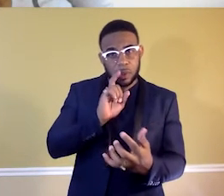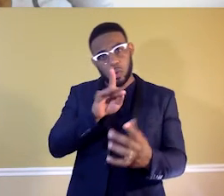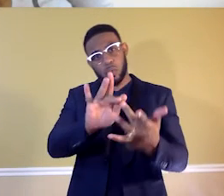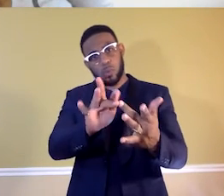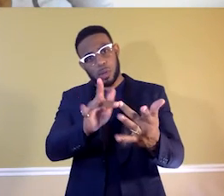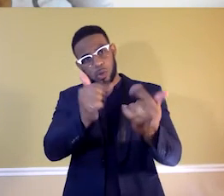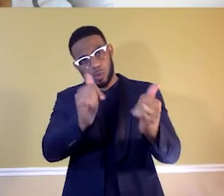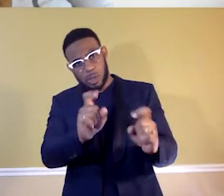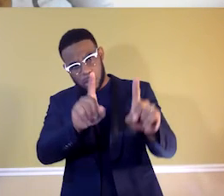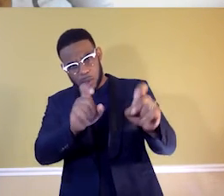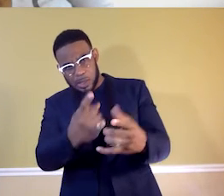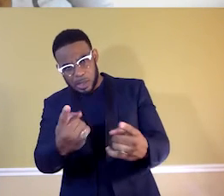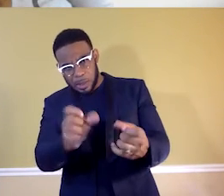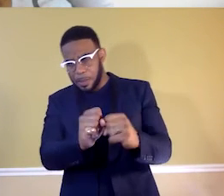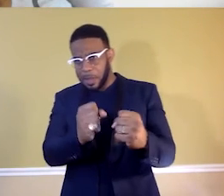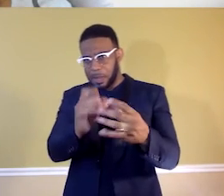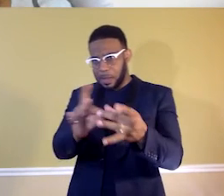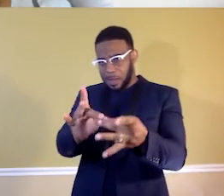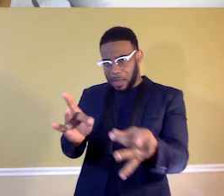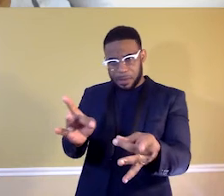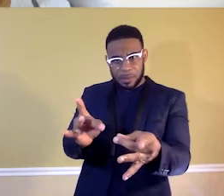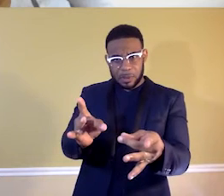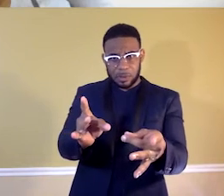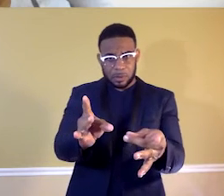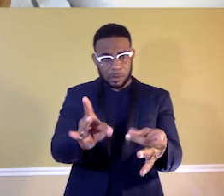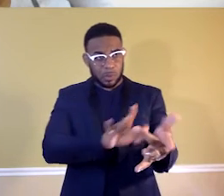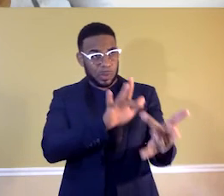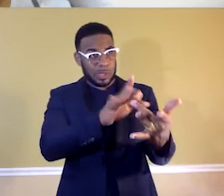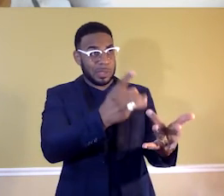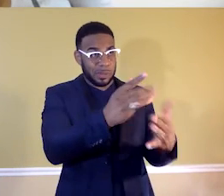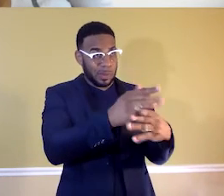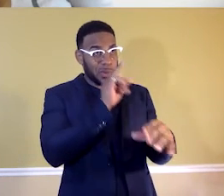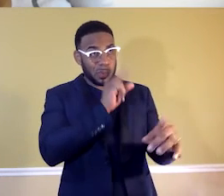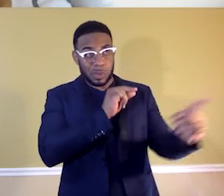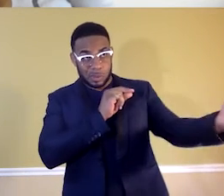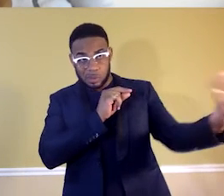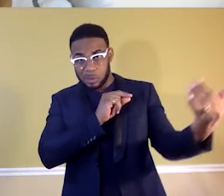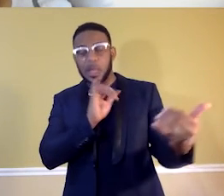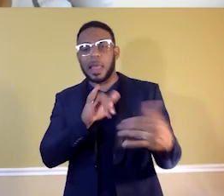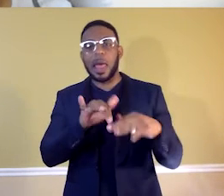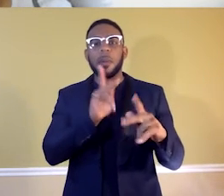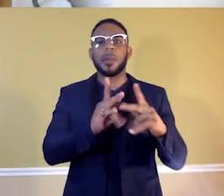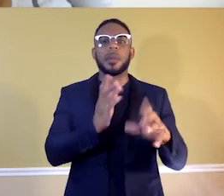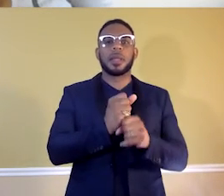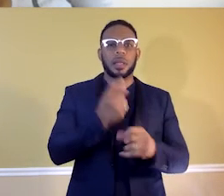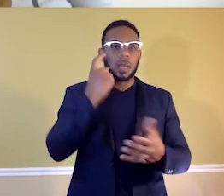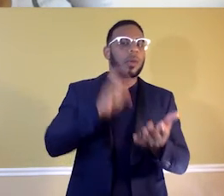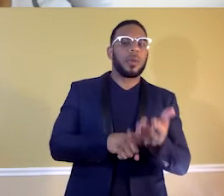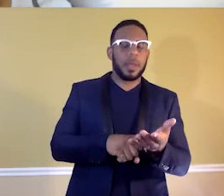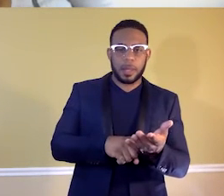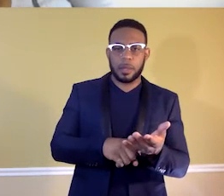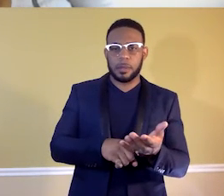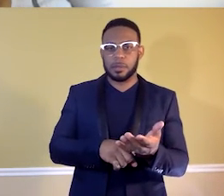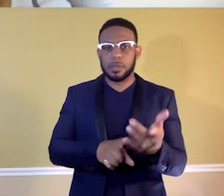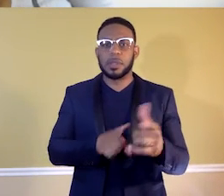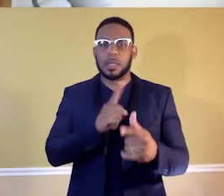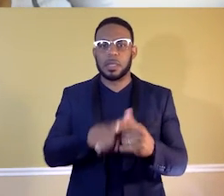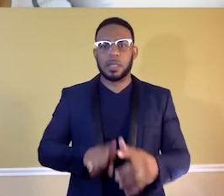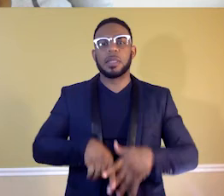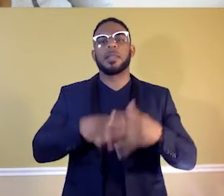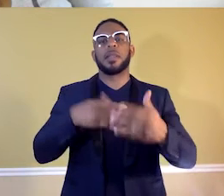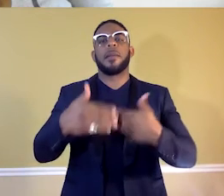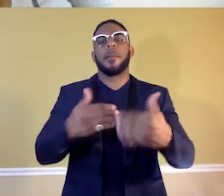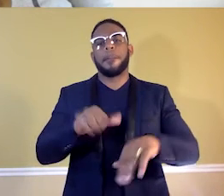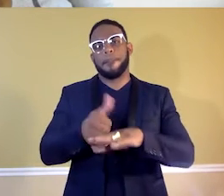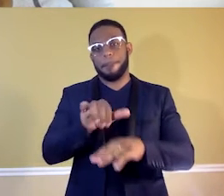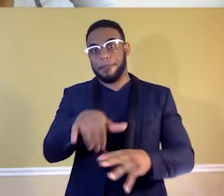site, try something, make a comment, reach out to somebody on Twitter, because that's how people get recognized, noticed, and they'll take action based